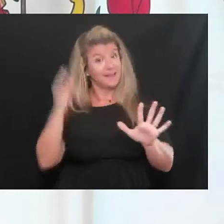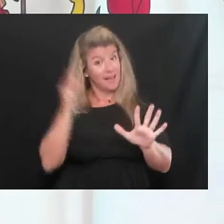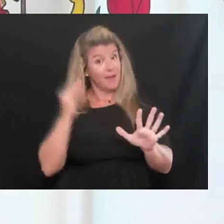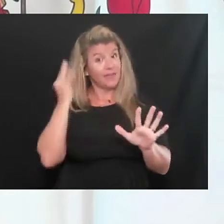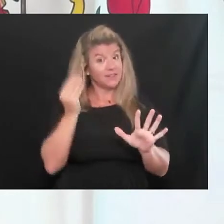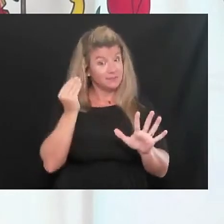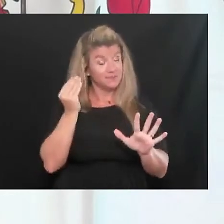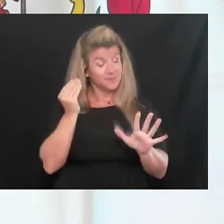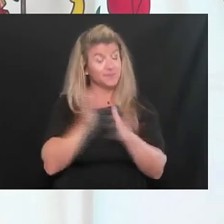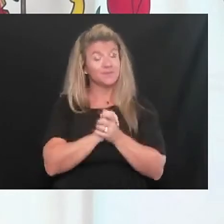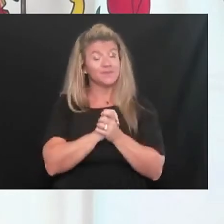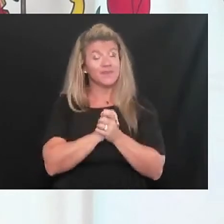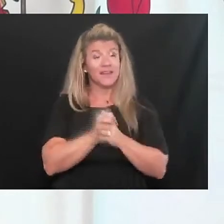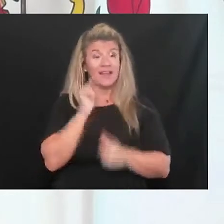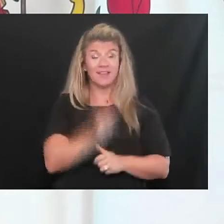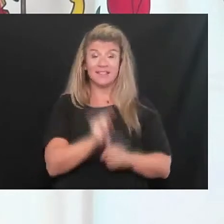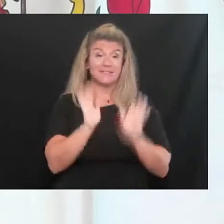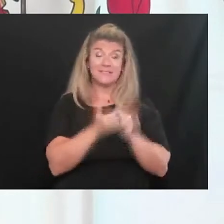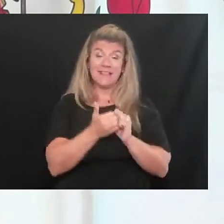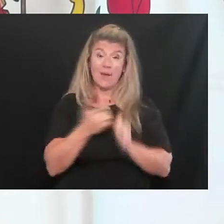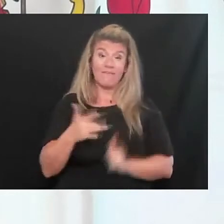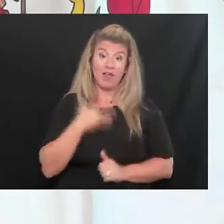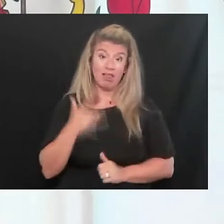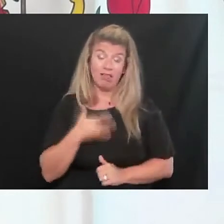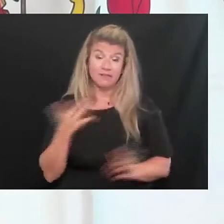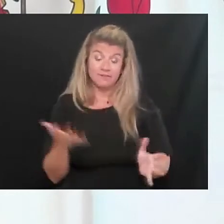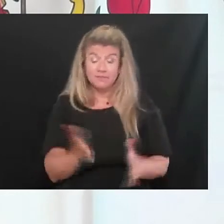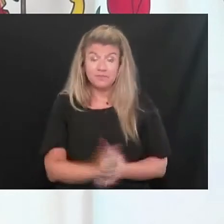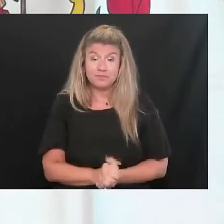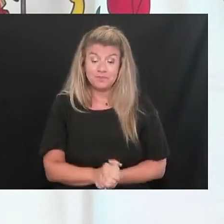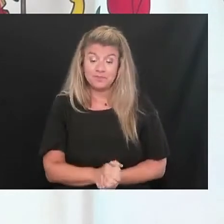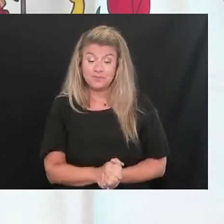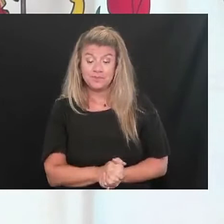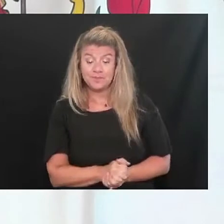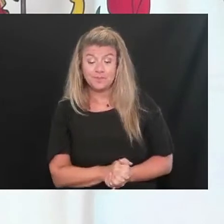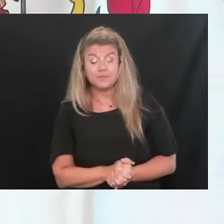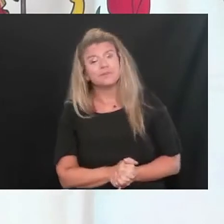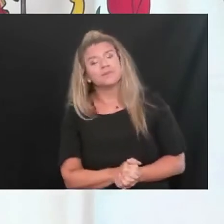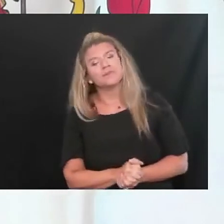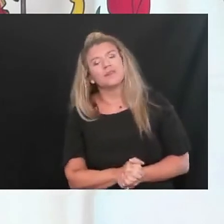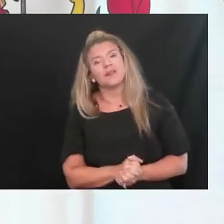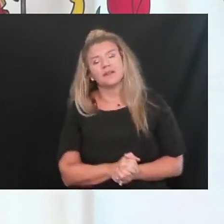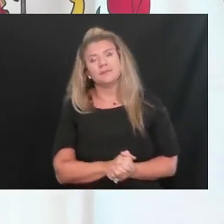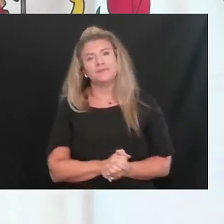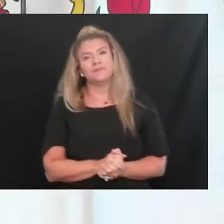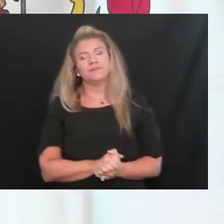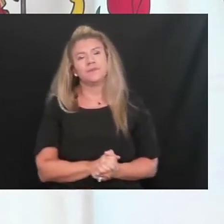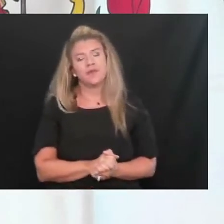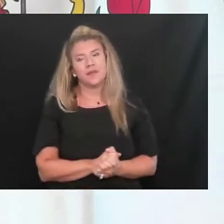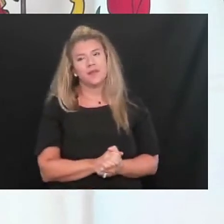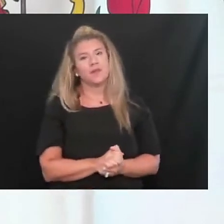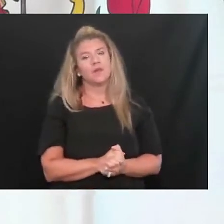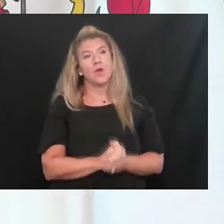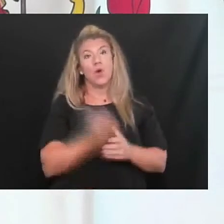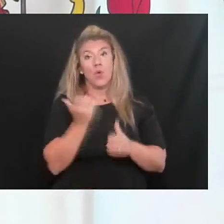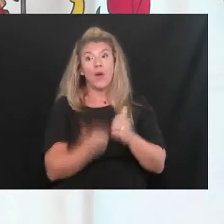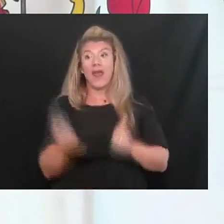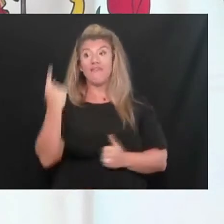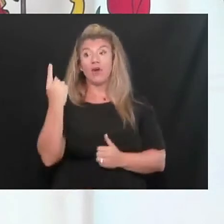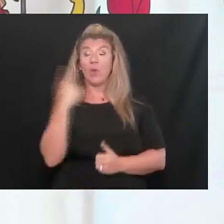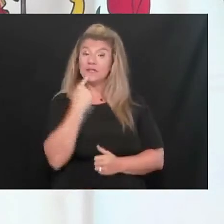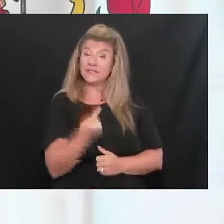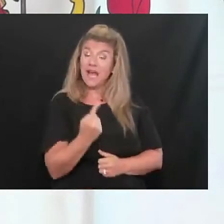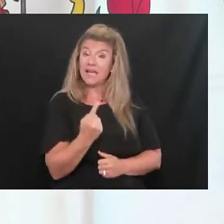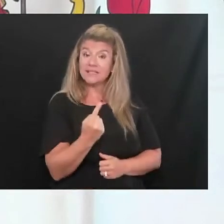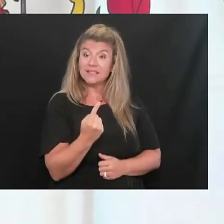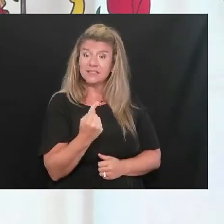And this is just how I feel. I mean, it's just what I do. You know, when everybody said, you know,